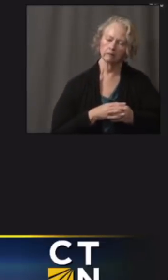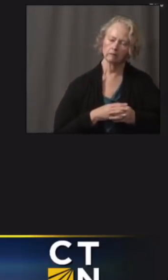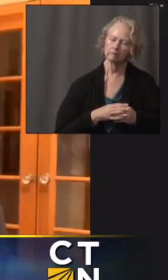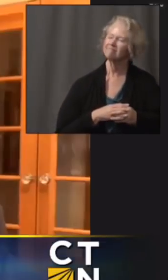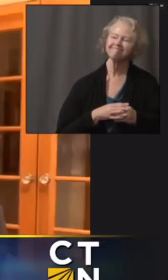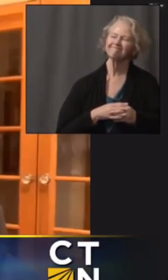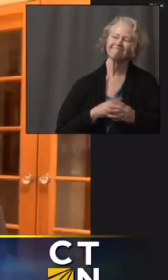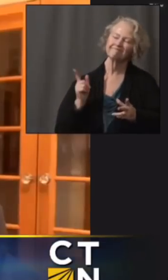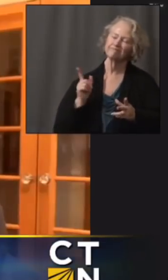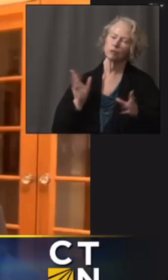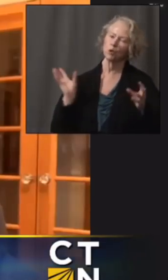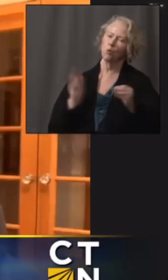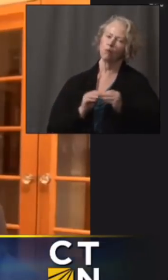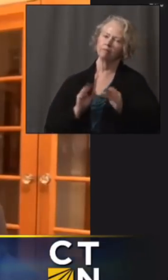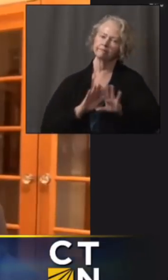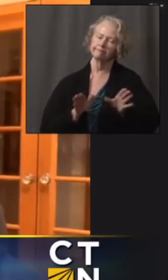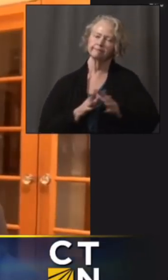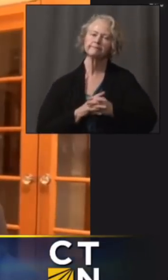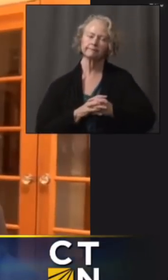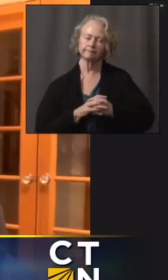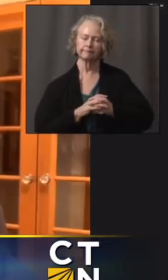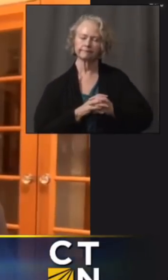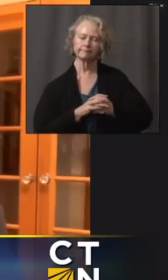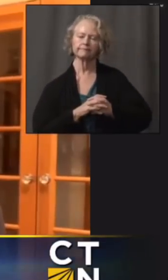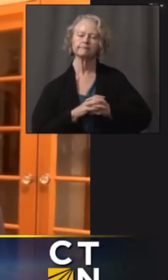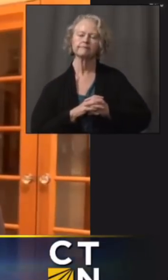Just the single total, Paul.